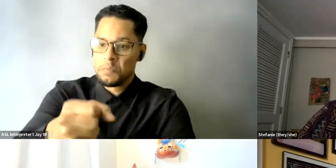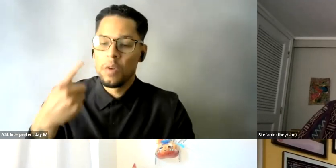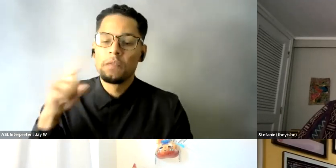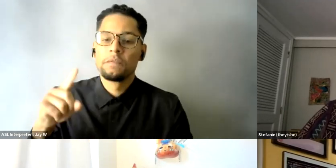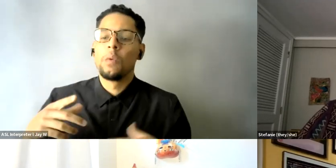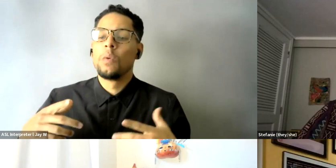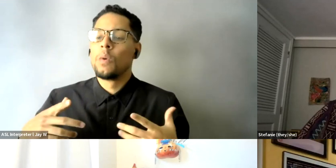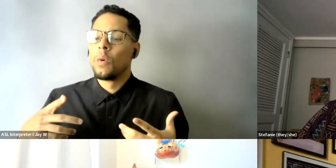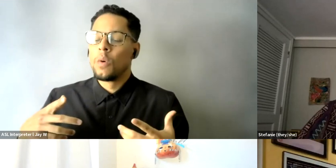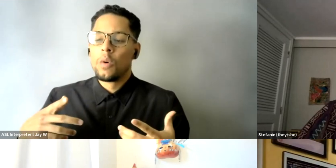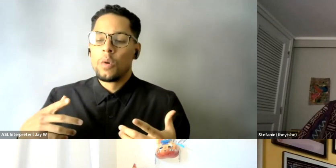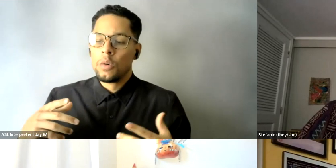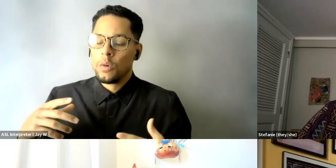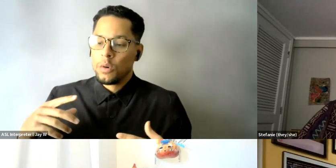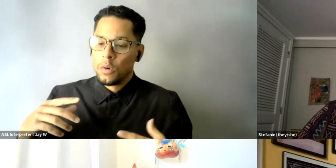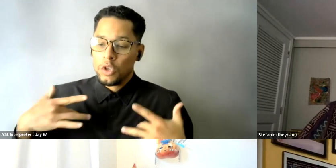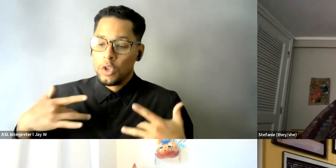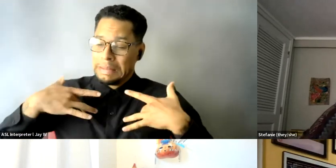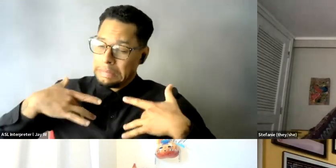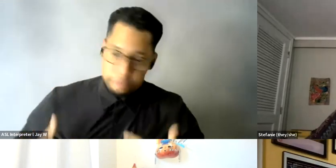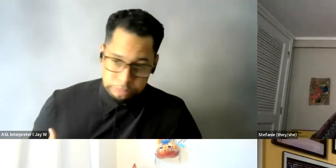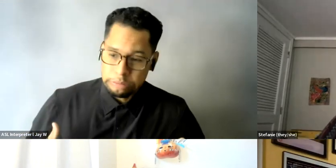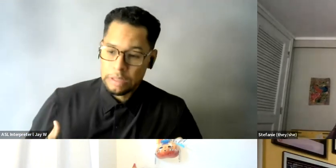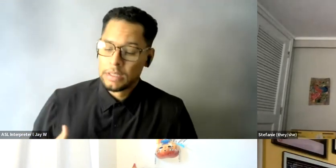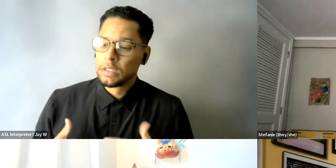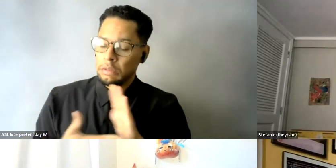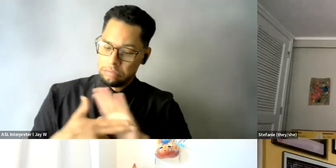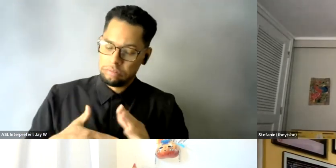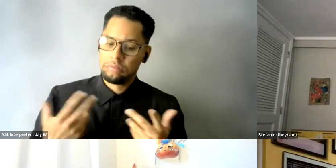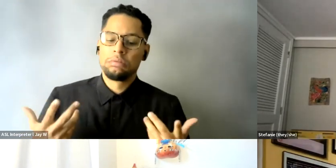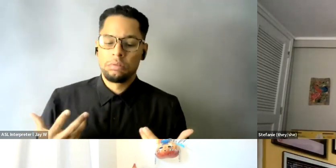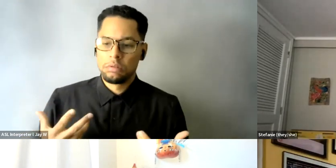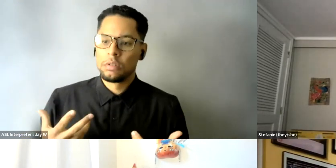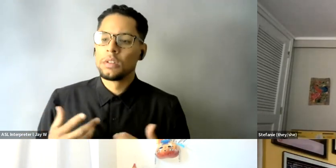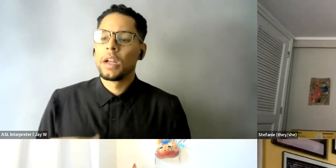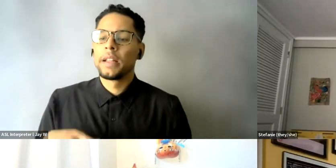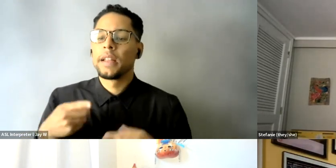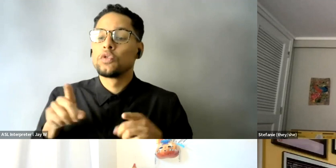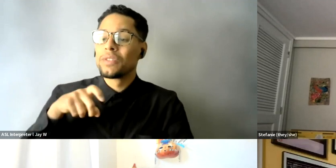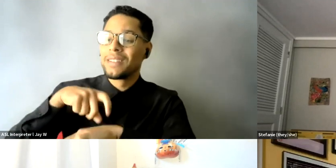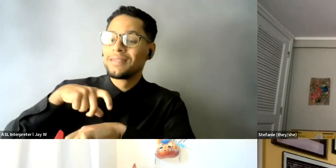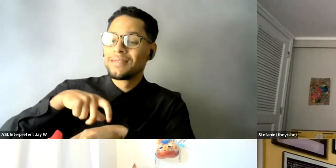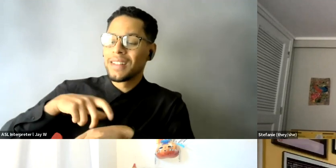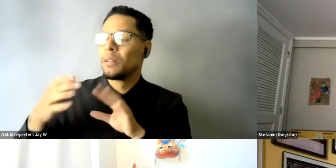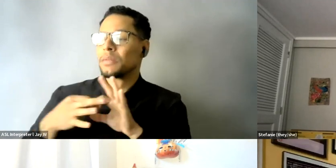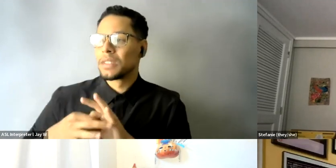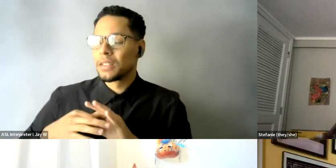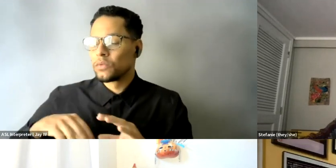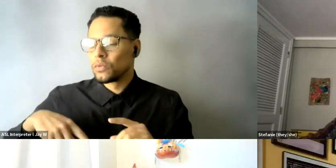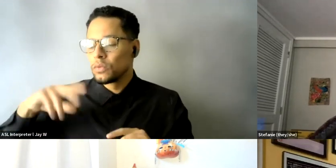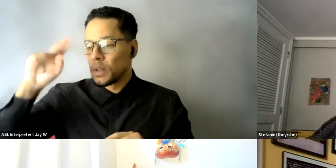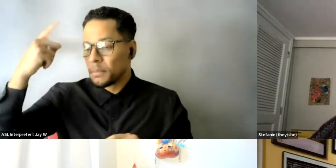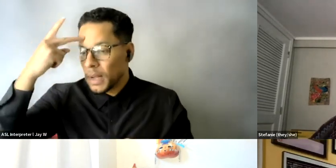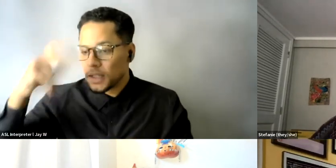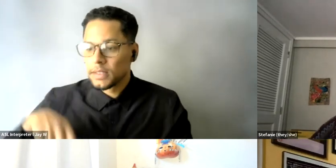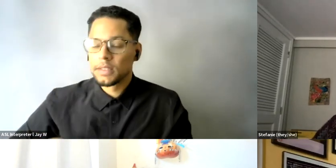How that was made sense of at the time had a lot to do with the politics and the way that, you